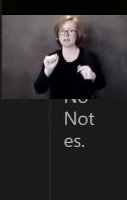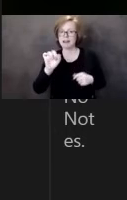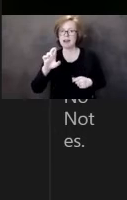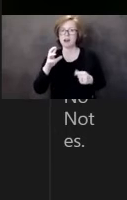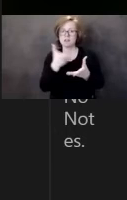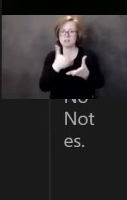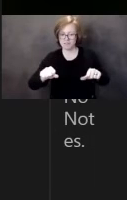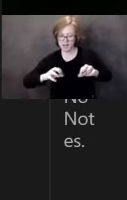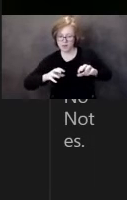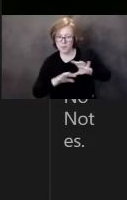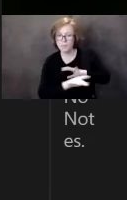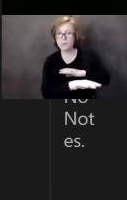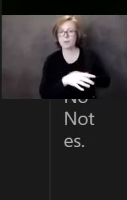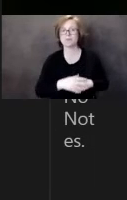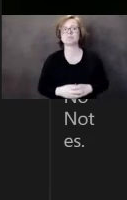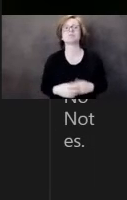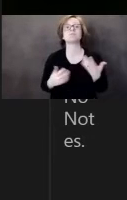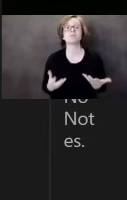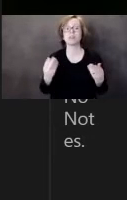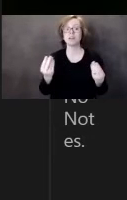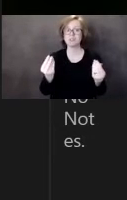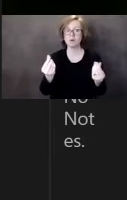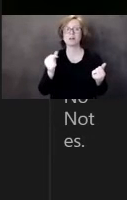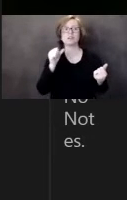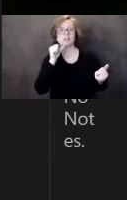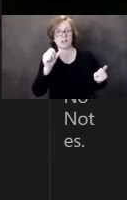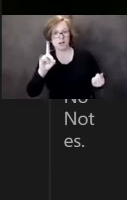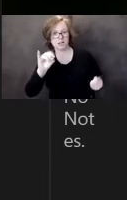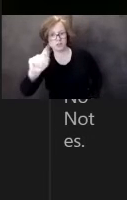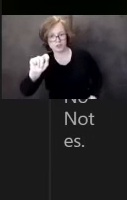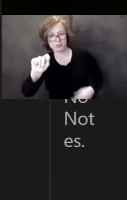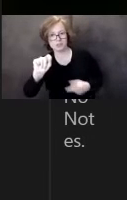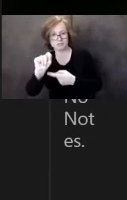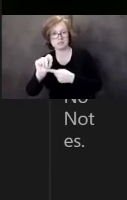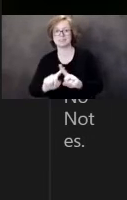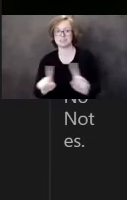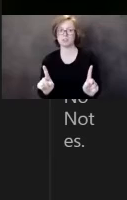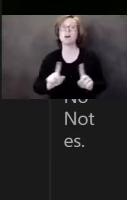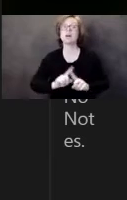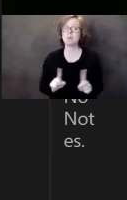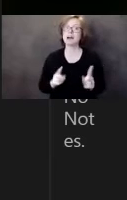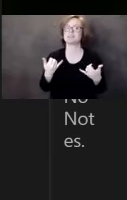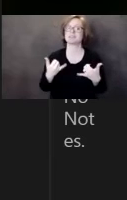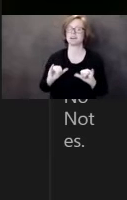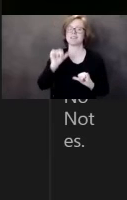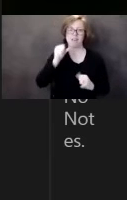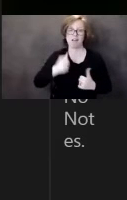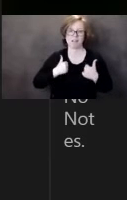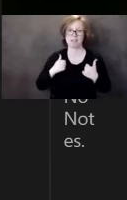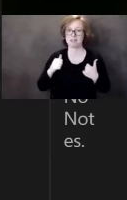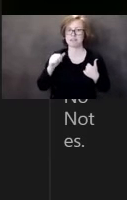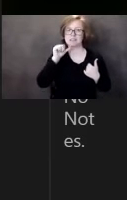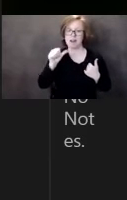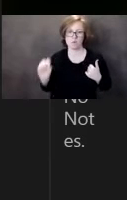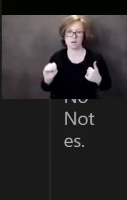dirt, but it is inorganic parent material, so perhaps volcanic or washed in. We have a lot